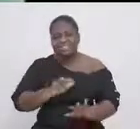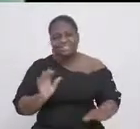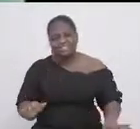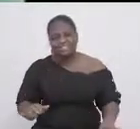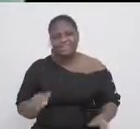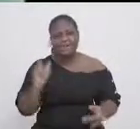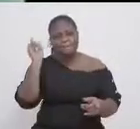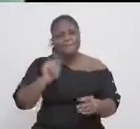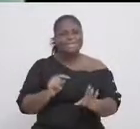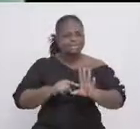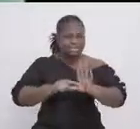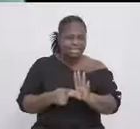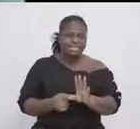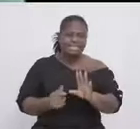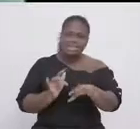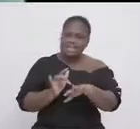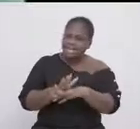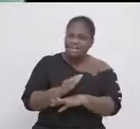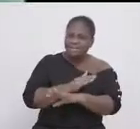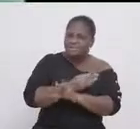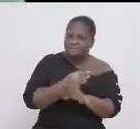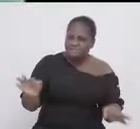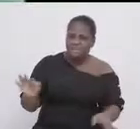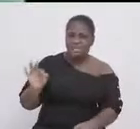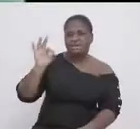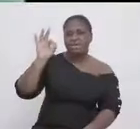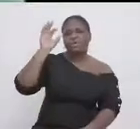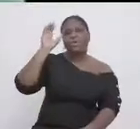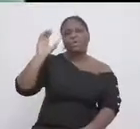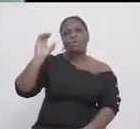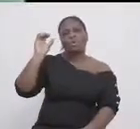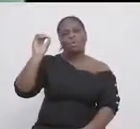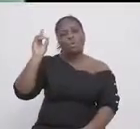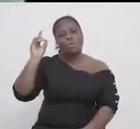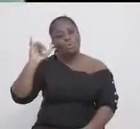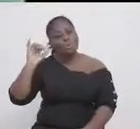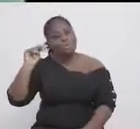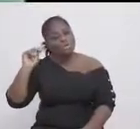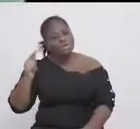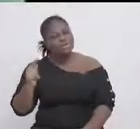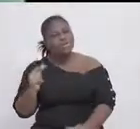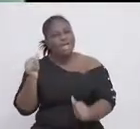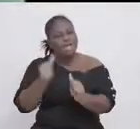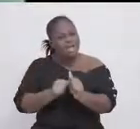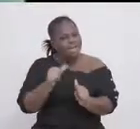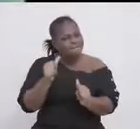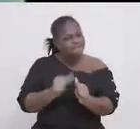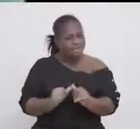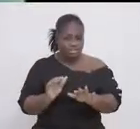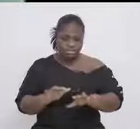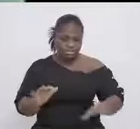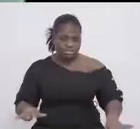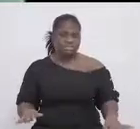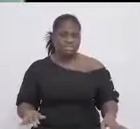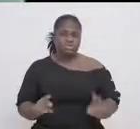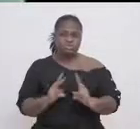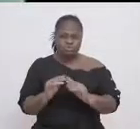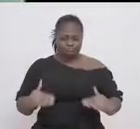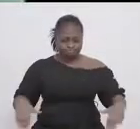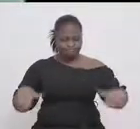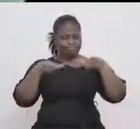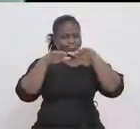be started as early as possible, free coding for everyone, for every child, to level